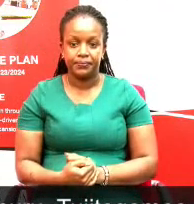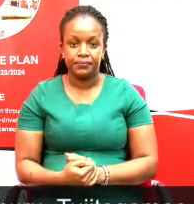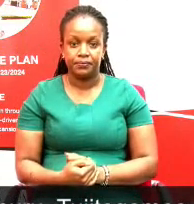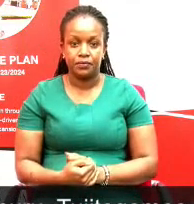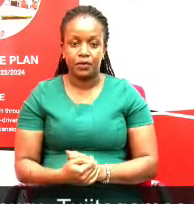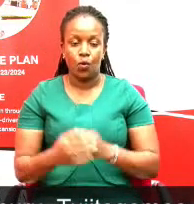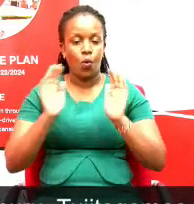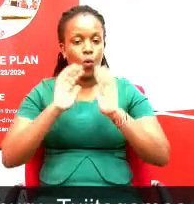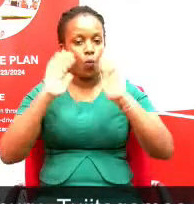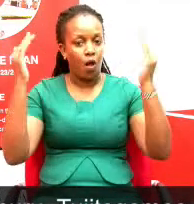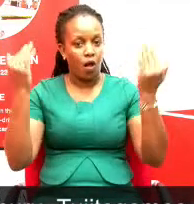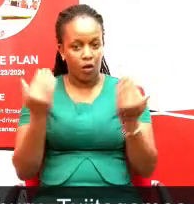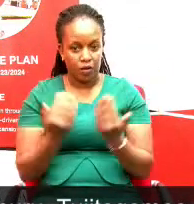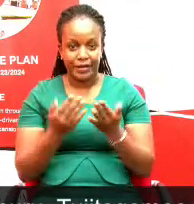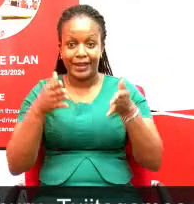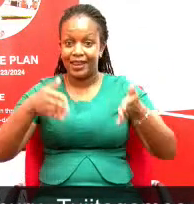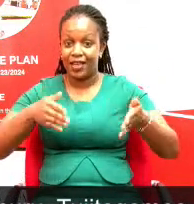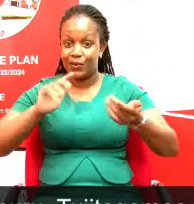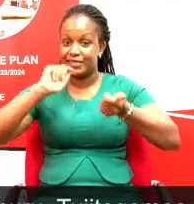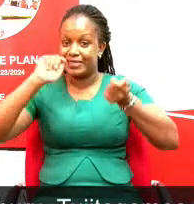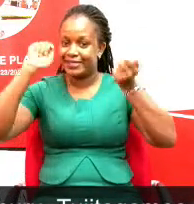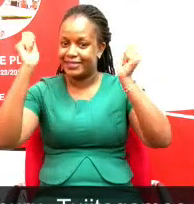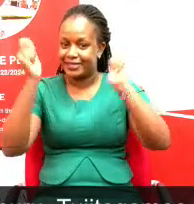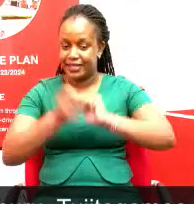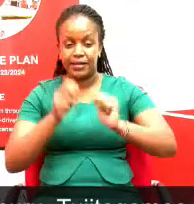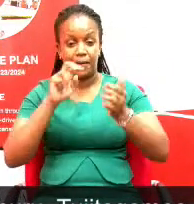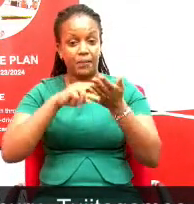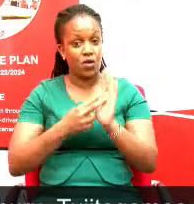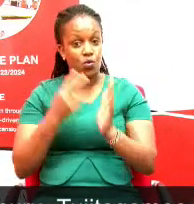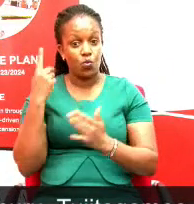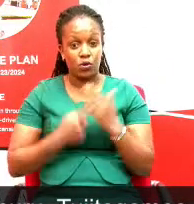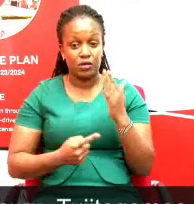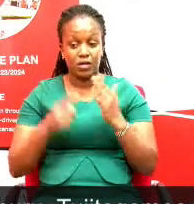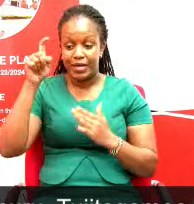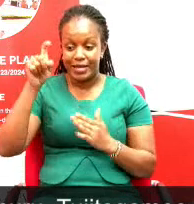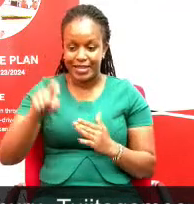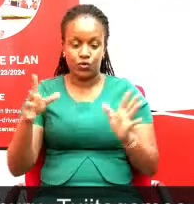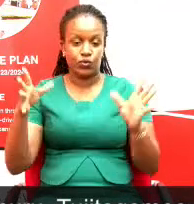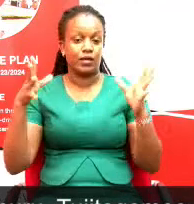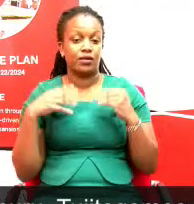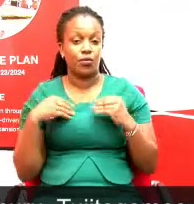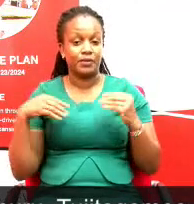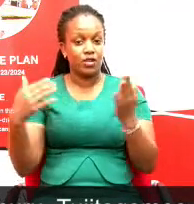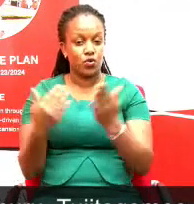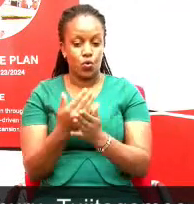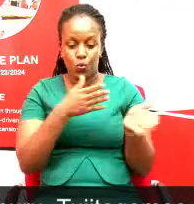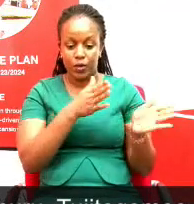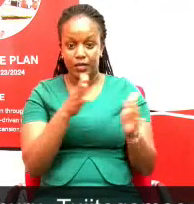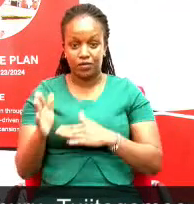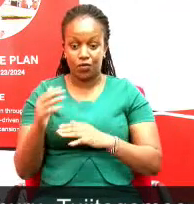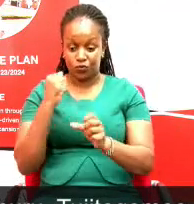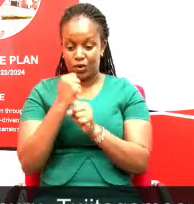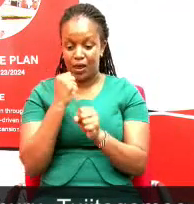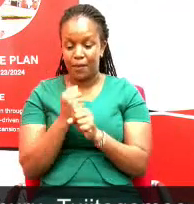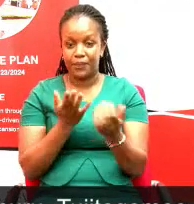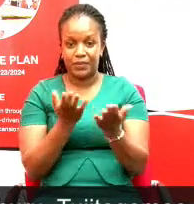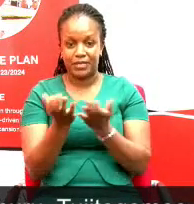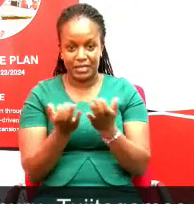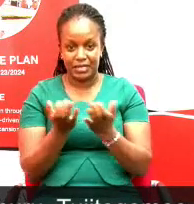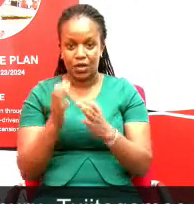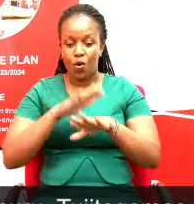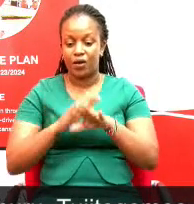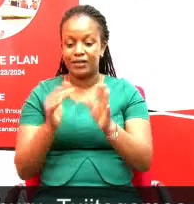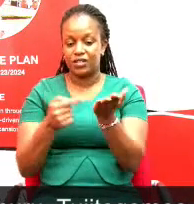The world is rapidly changing, hence the need to adopt to new ways of conducting business in